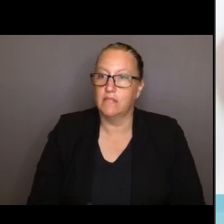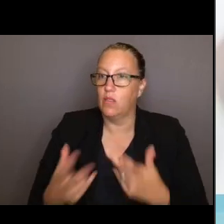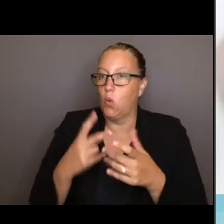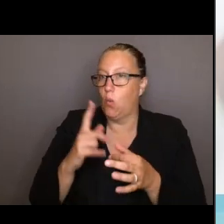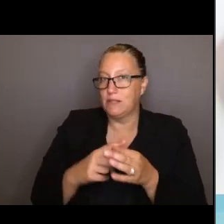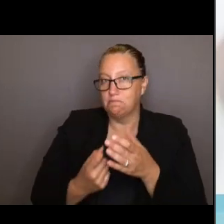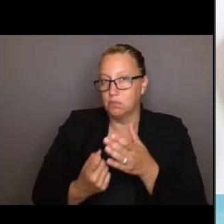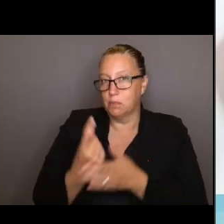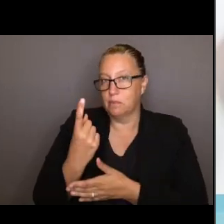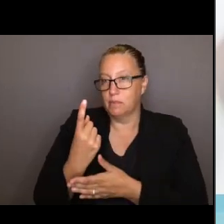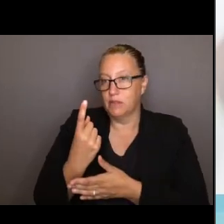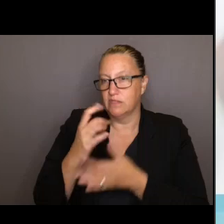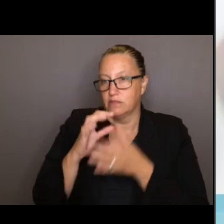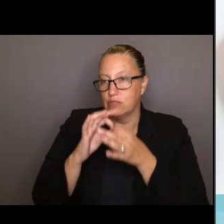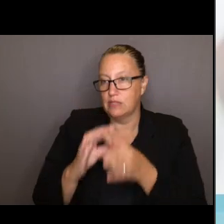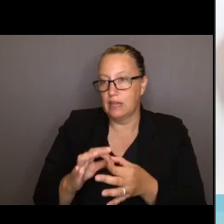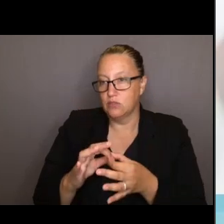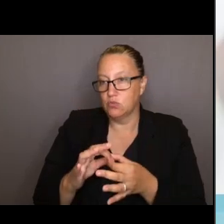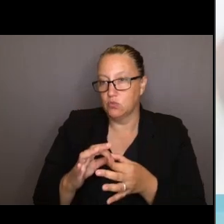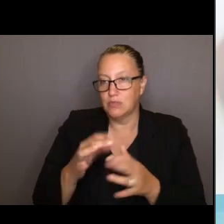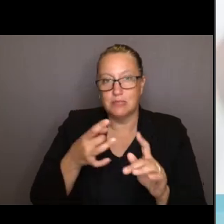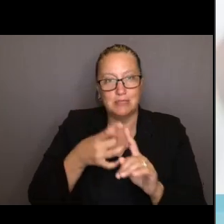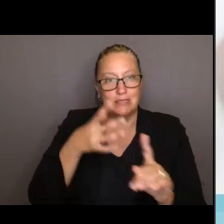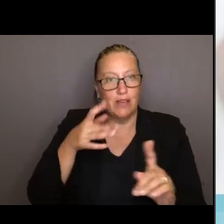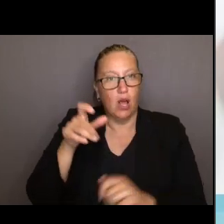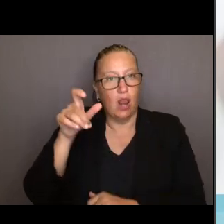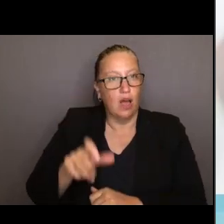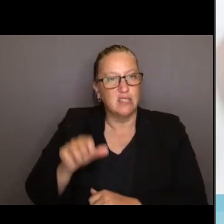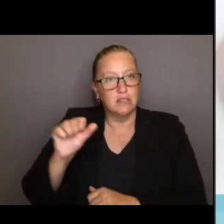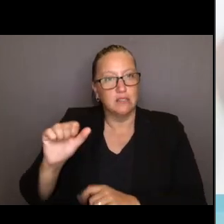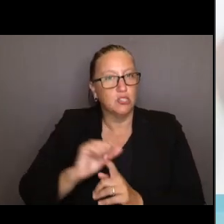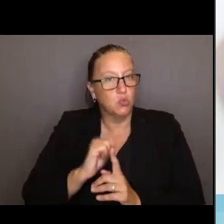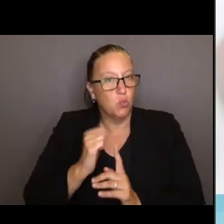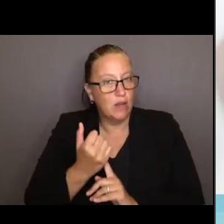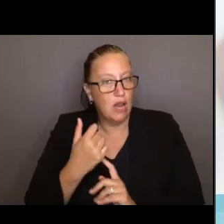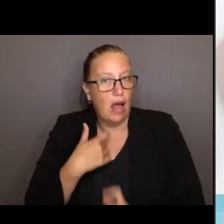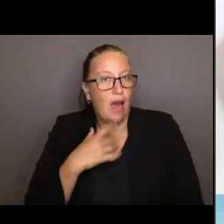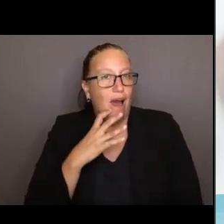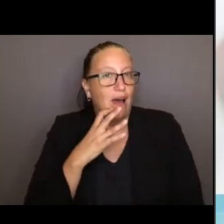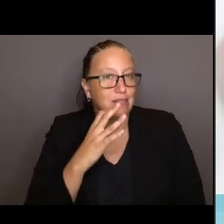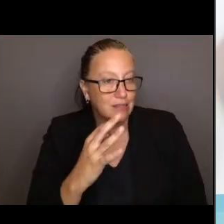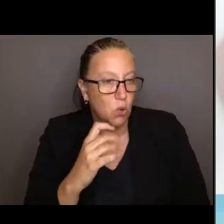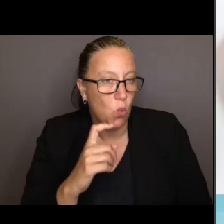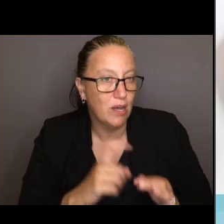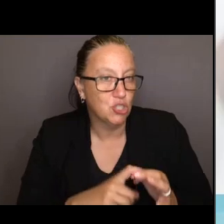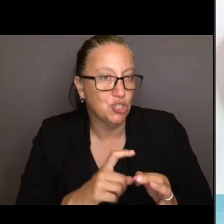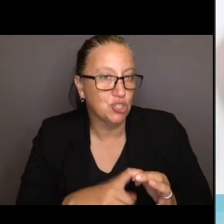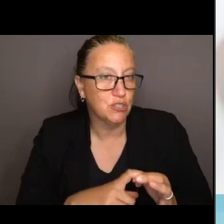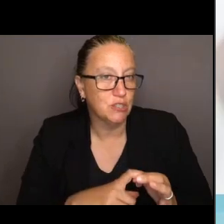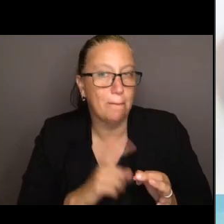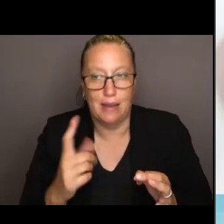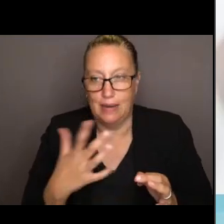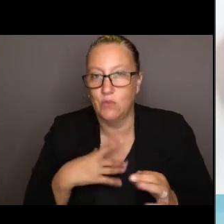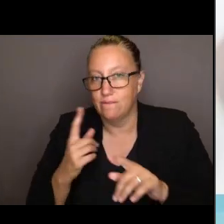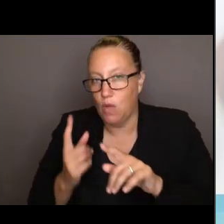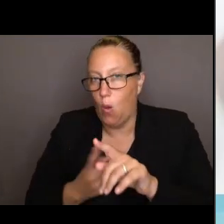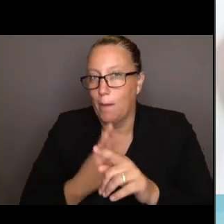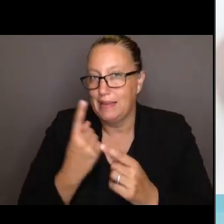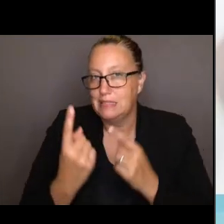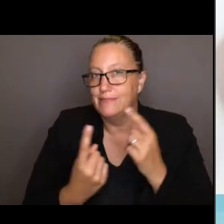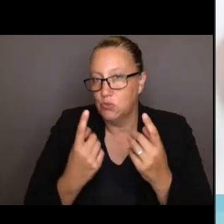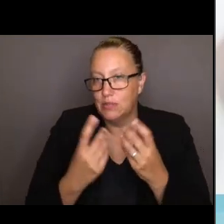through that is relating to a specific client situation. So I'll ask the question, if this is something that you need to follow up individually with this worker